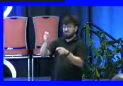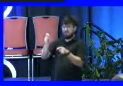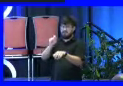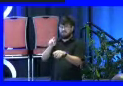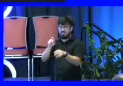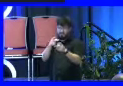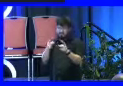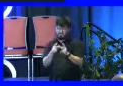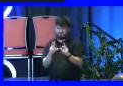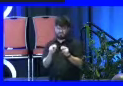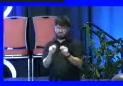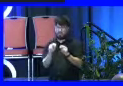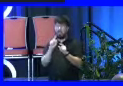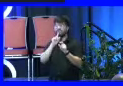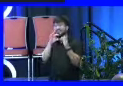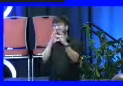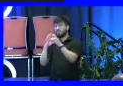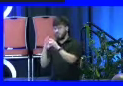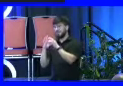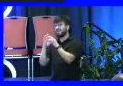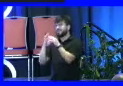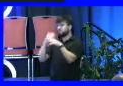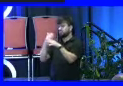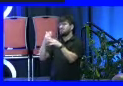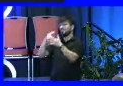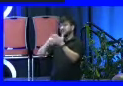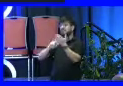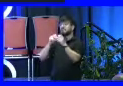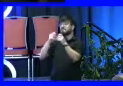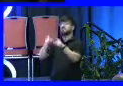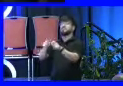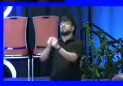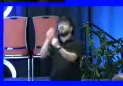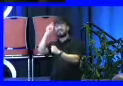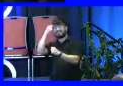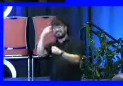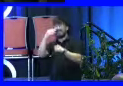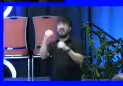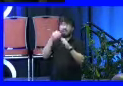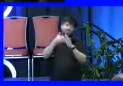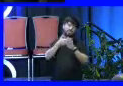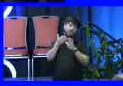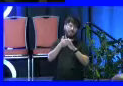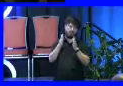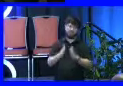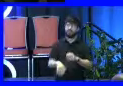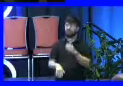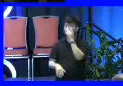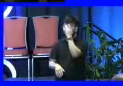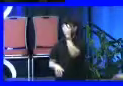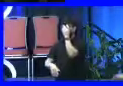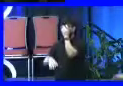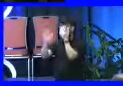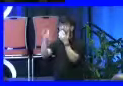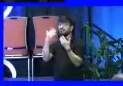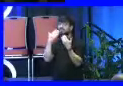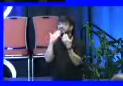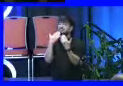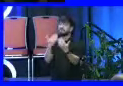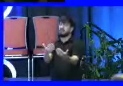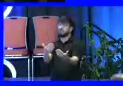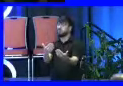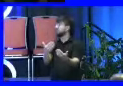data share agreement between the state and now this administrative operator. So I thank you guys. I am getting